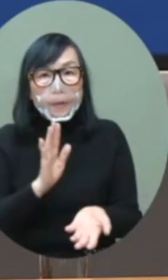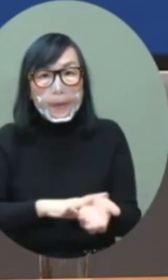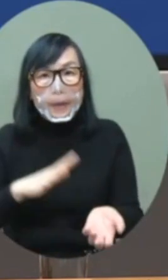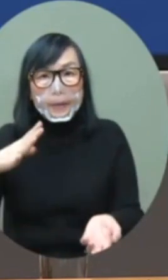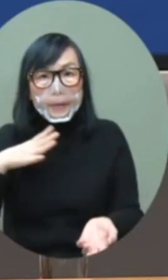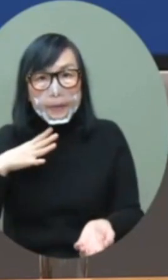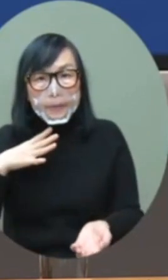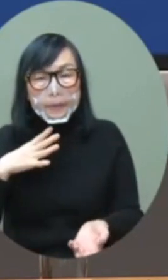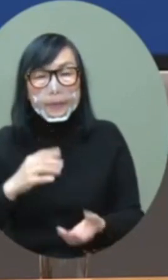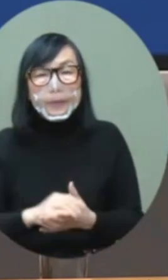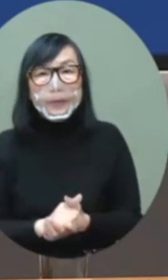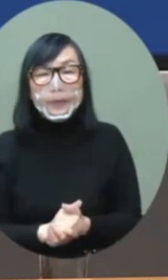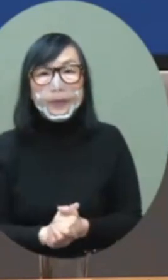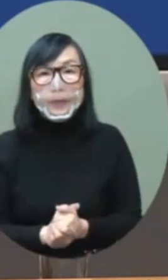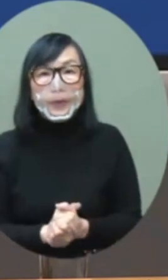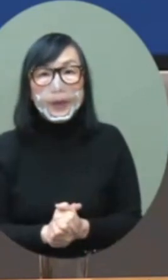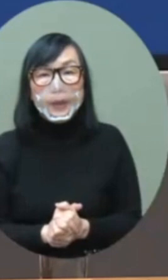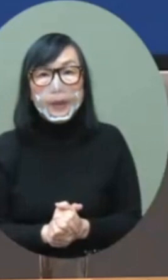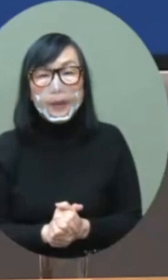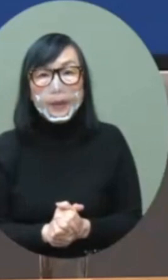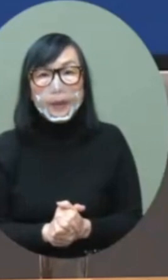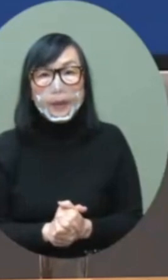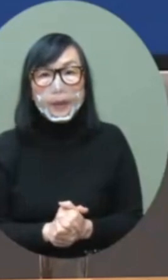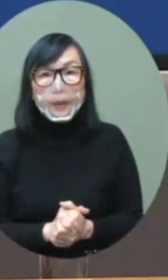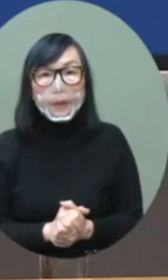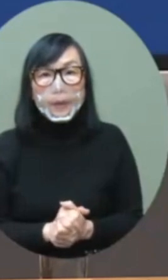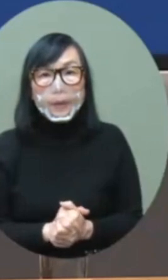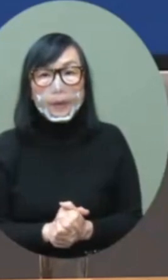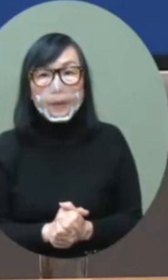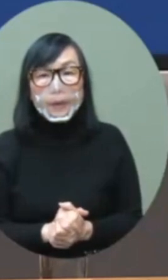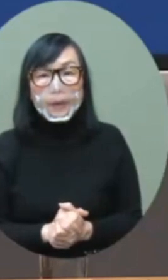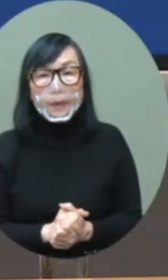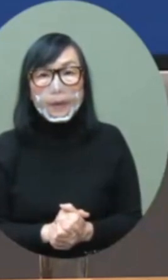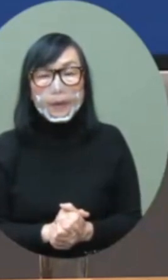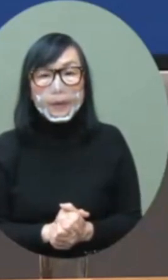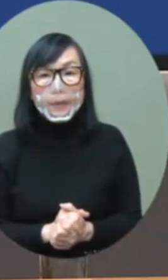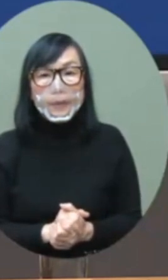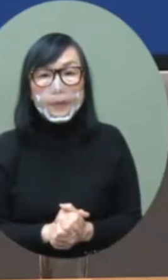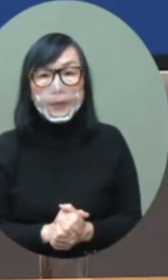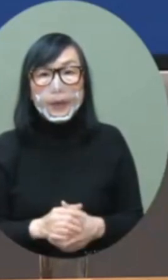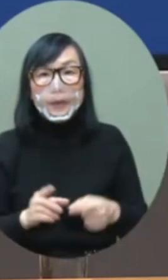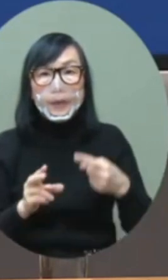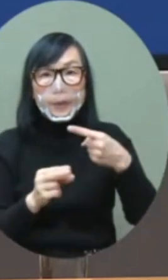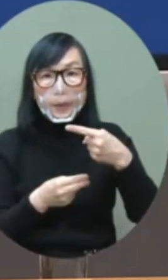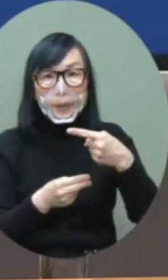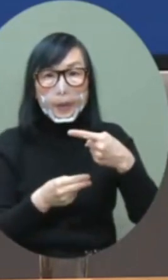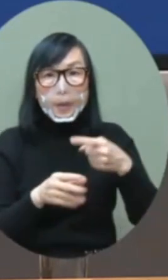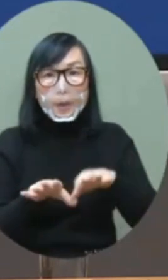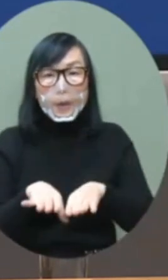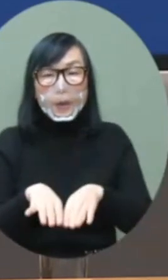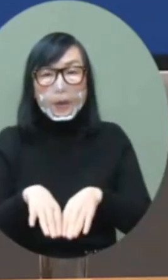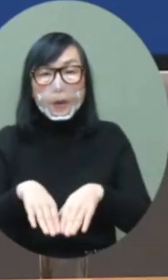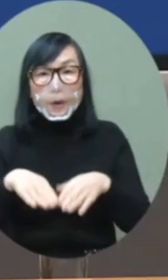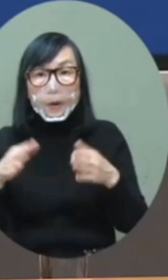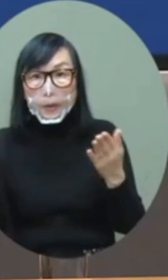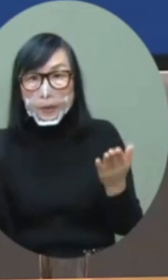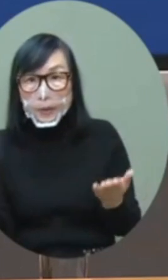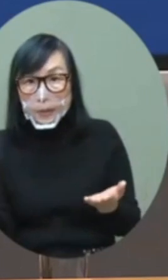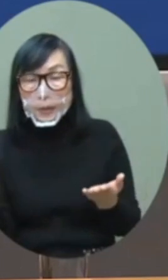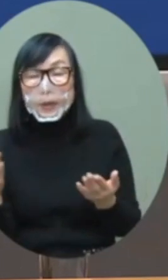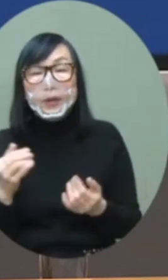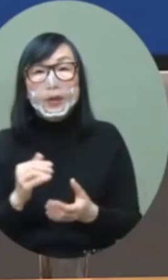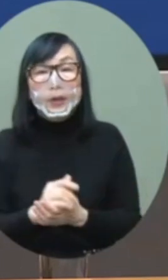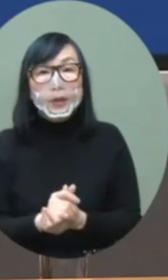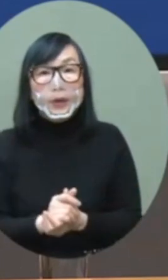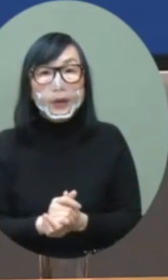Okay? The scheduled premises were all closed from the 7th of January, except the barber shops and hair salon.